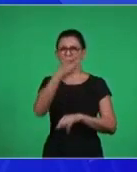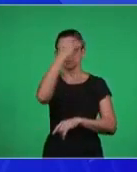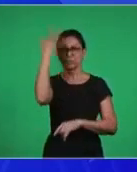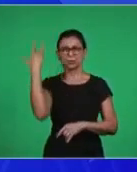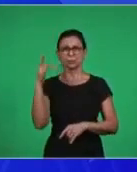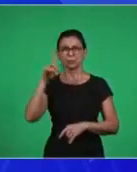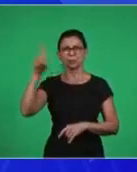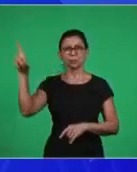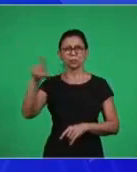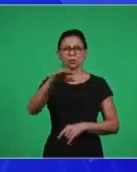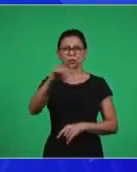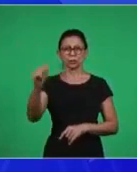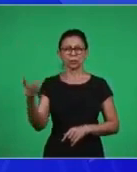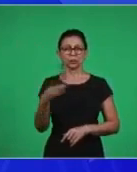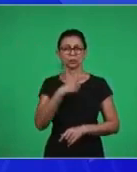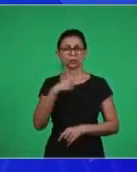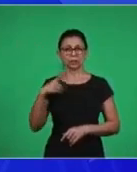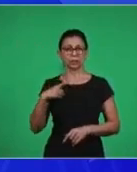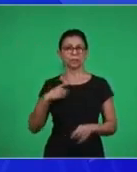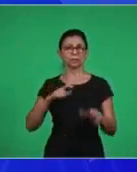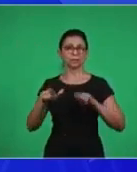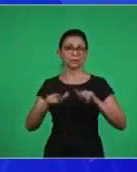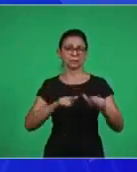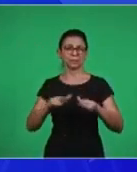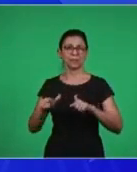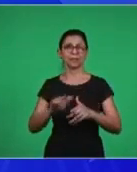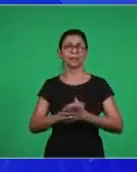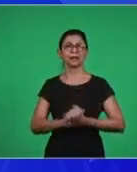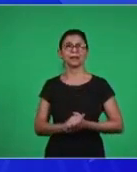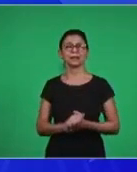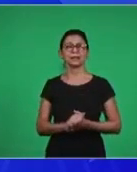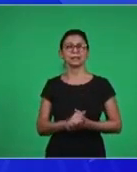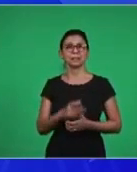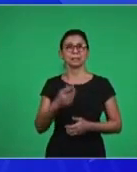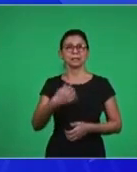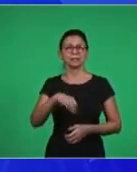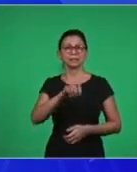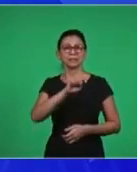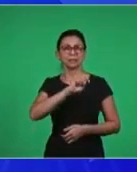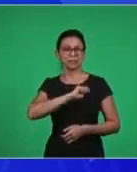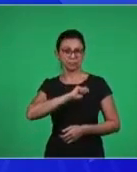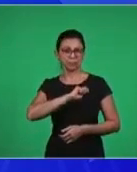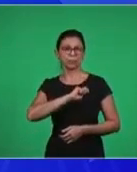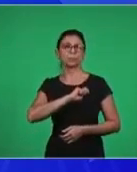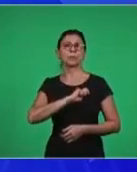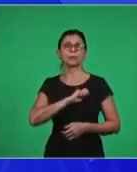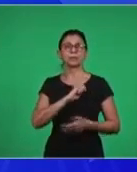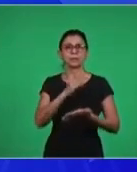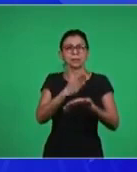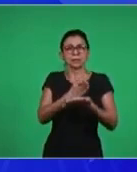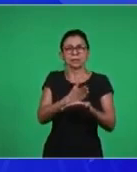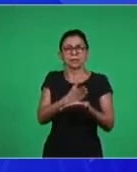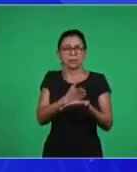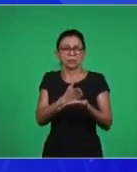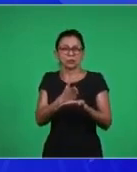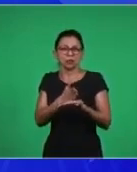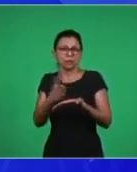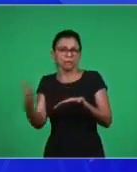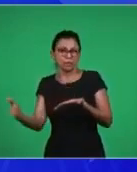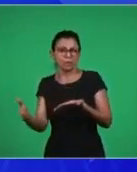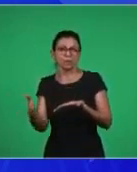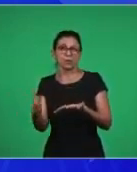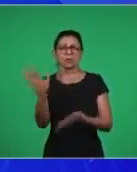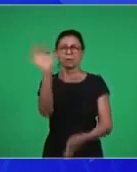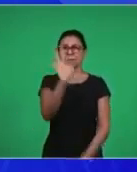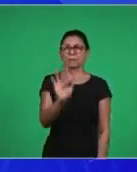was somebody that was appointed to deacon. It was a Basque country in Italy. It is in the border